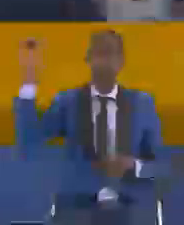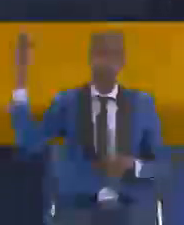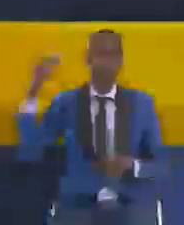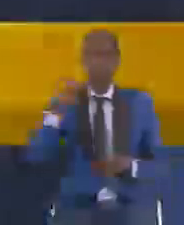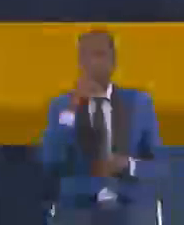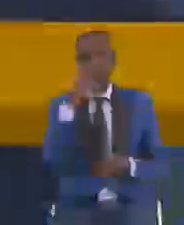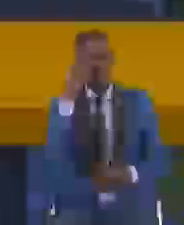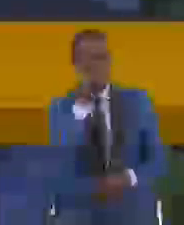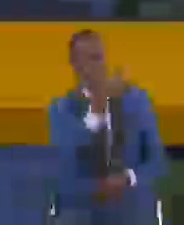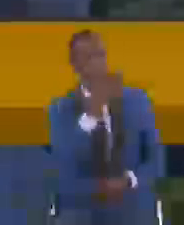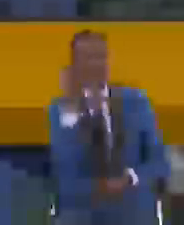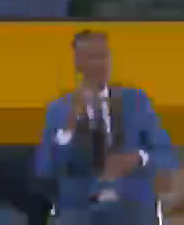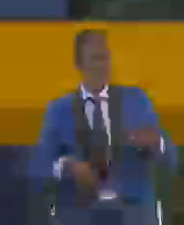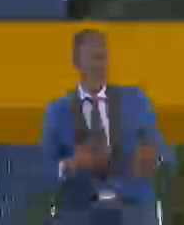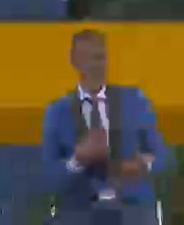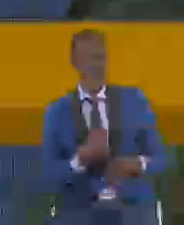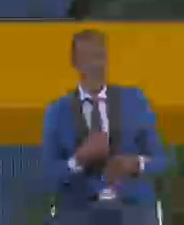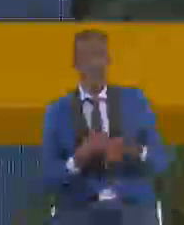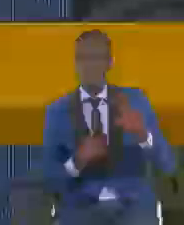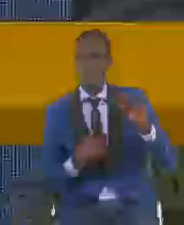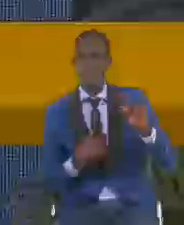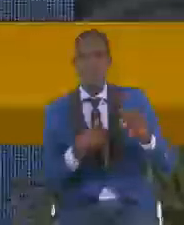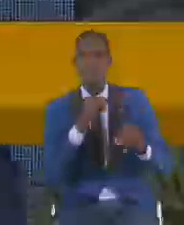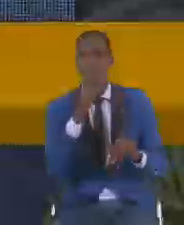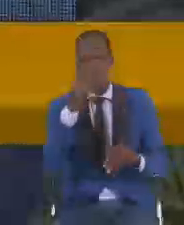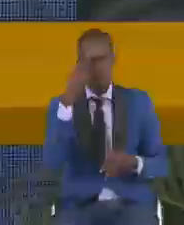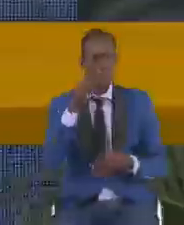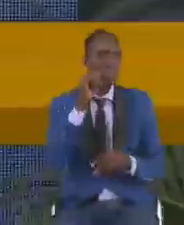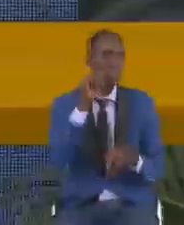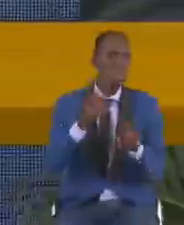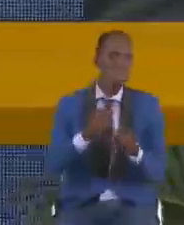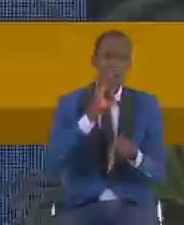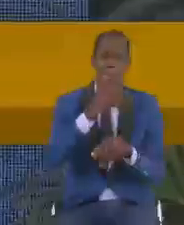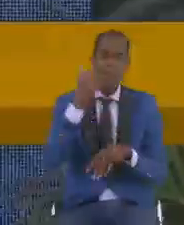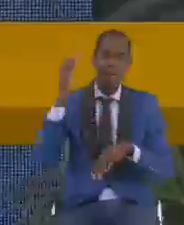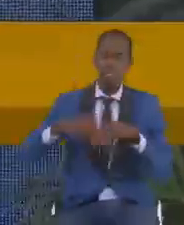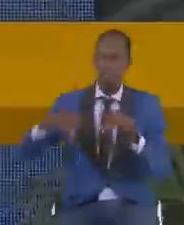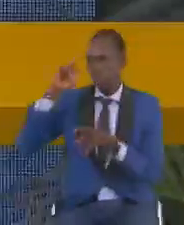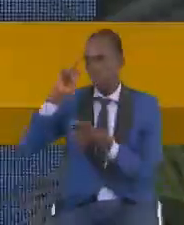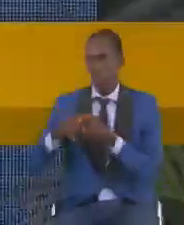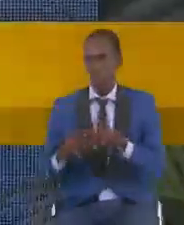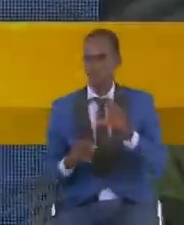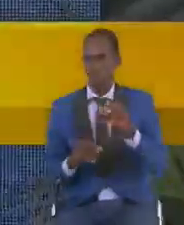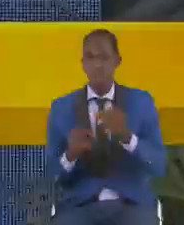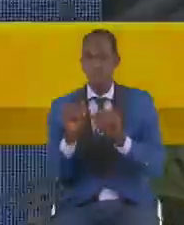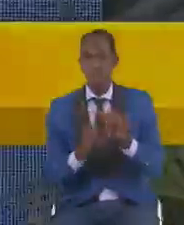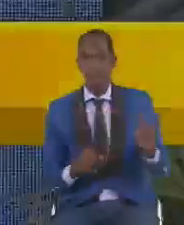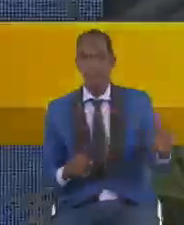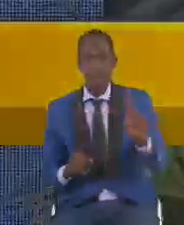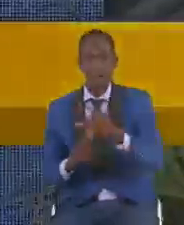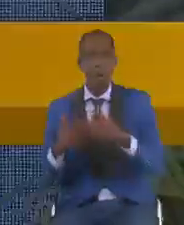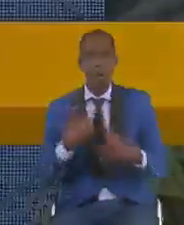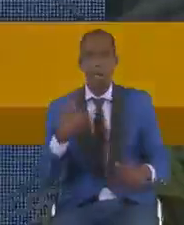because our sister is higher than our brother. Everyone has the